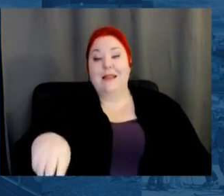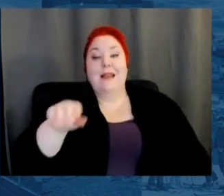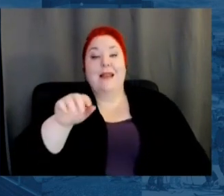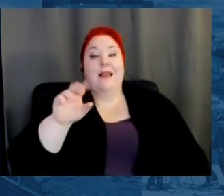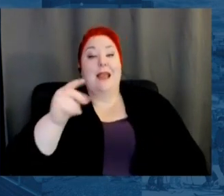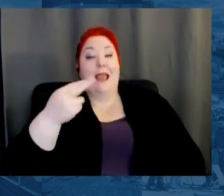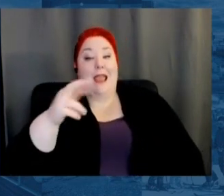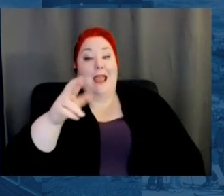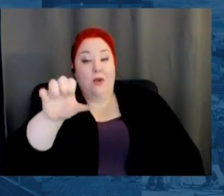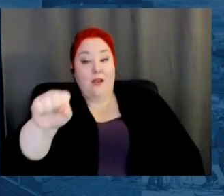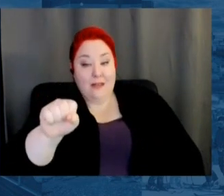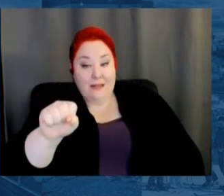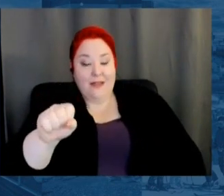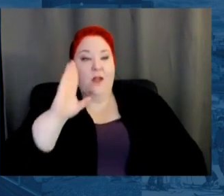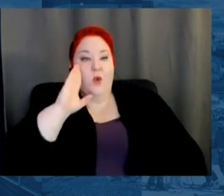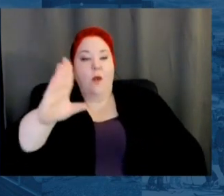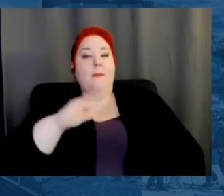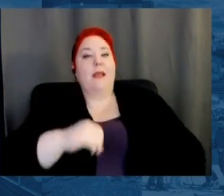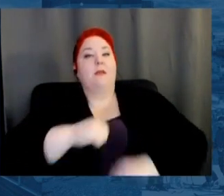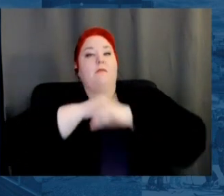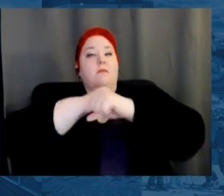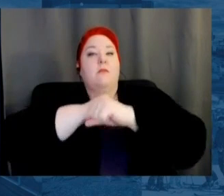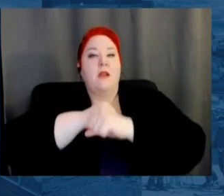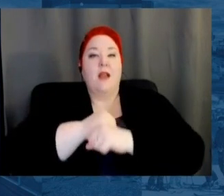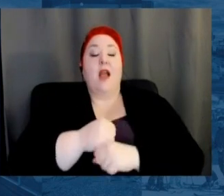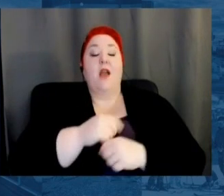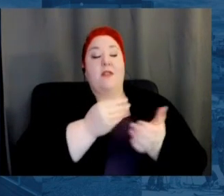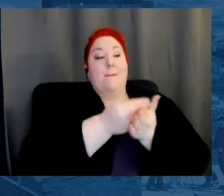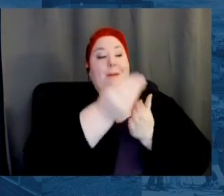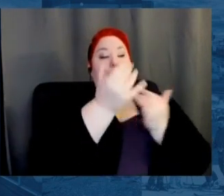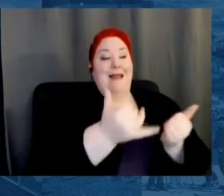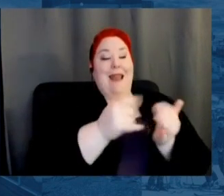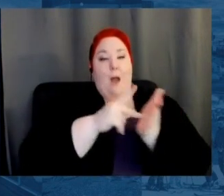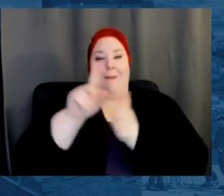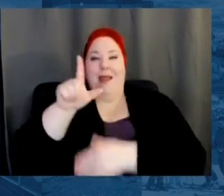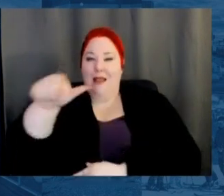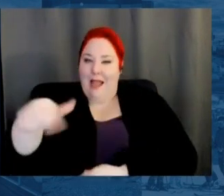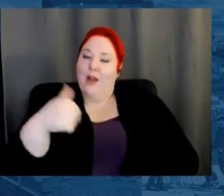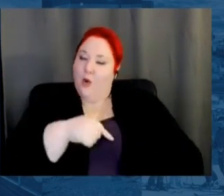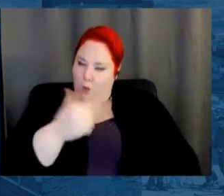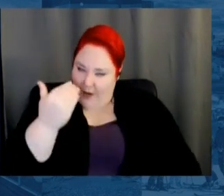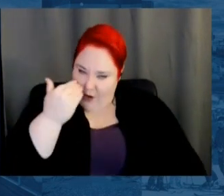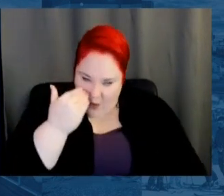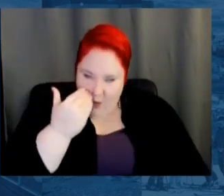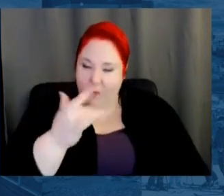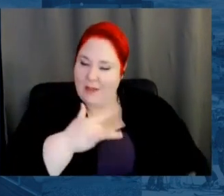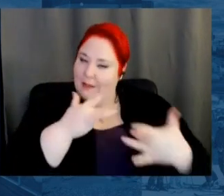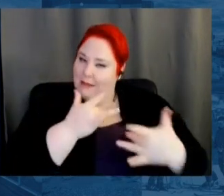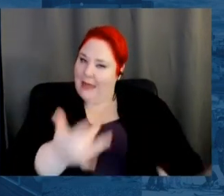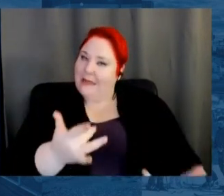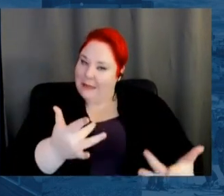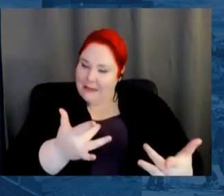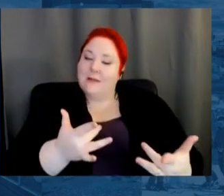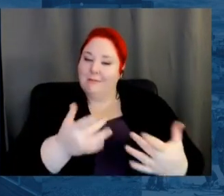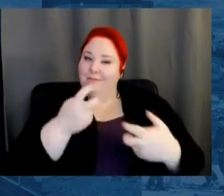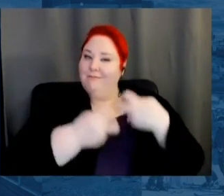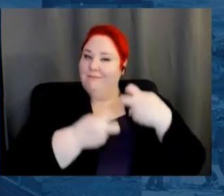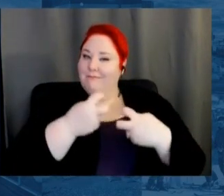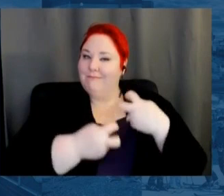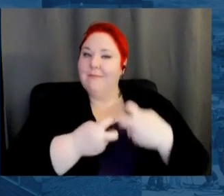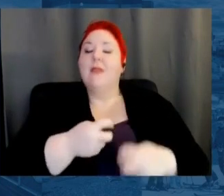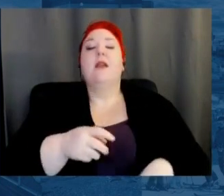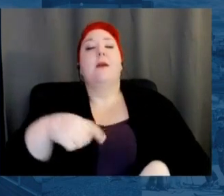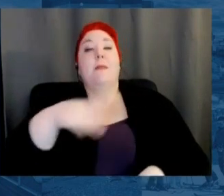the buy now, pay later loan industry. We know how that operates, and I want to thank our superintendent for her work in that.